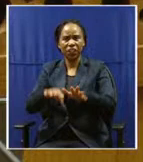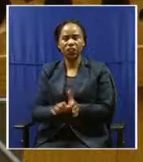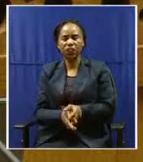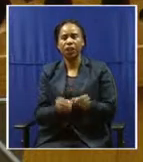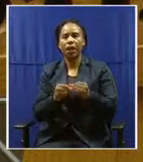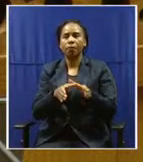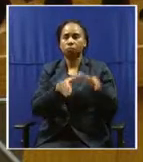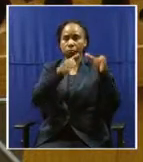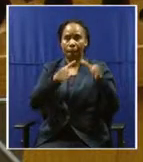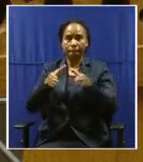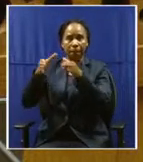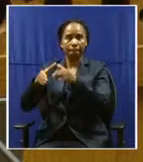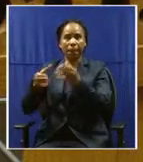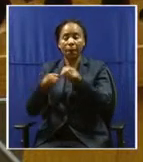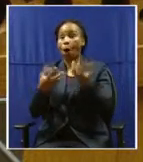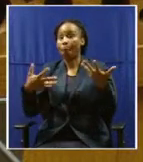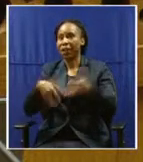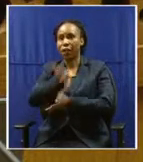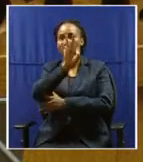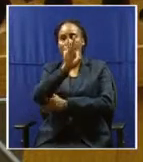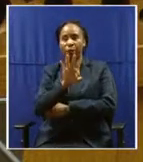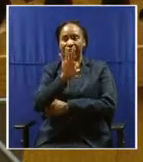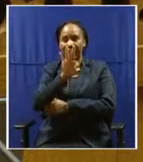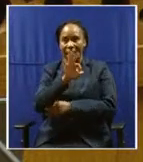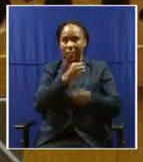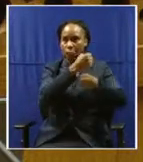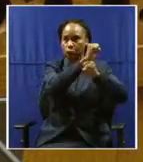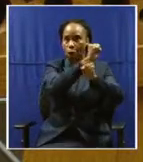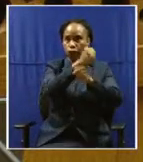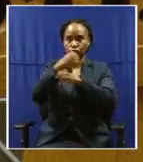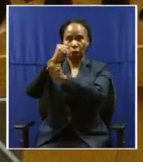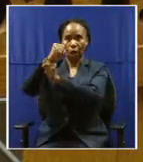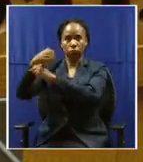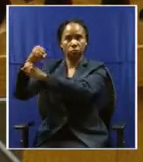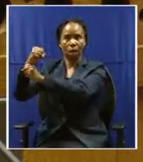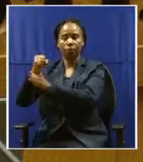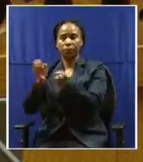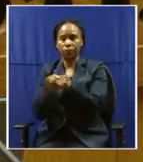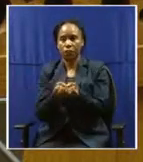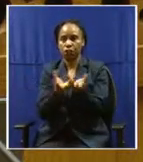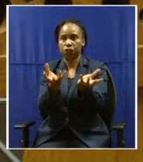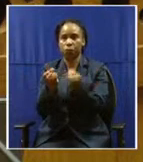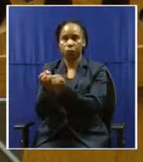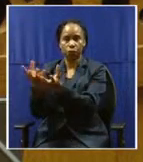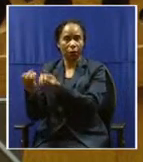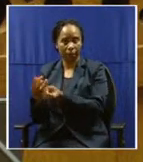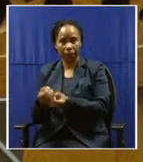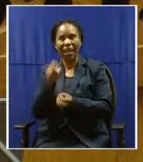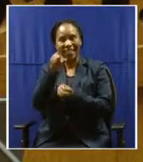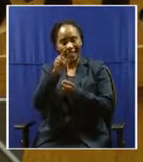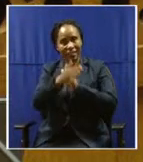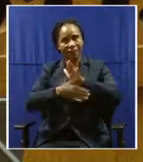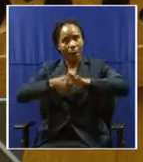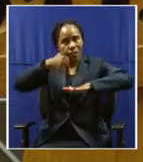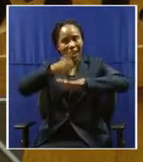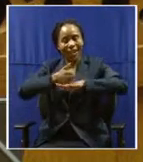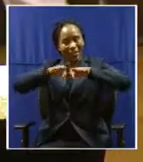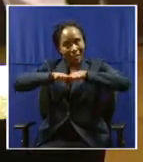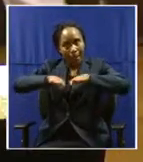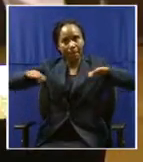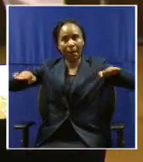separate entities for generation, transmission, and distribution. This will lay the foundation for